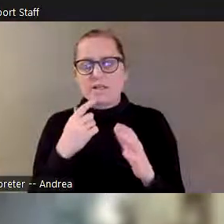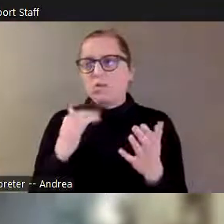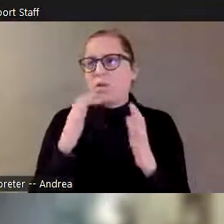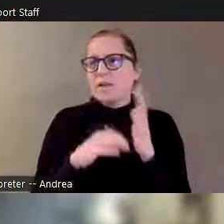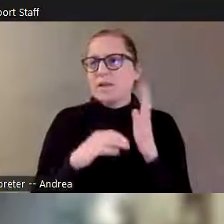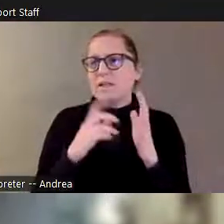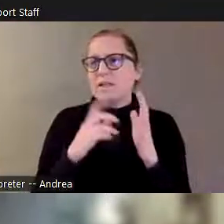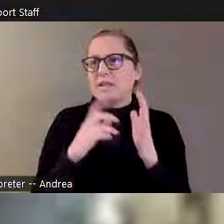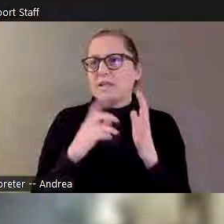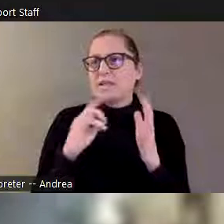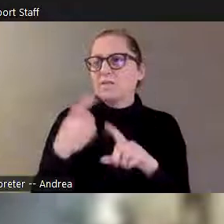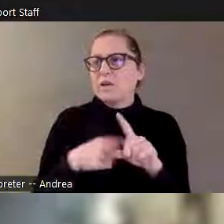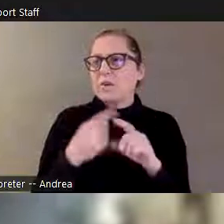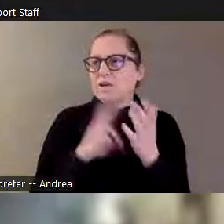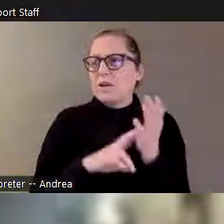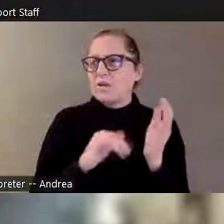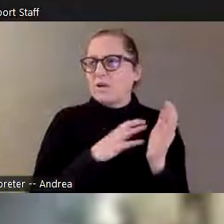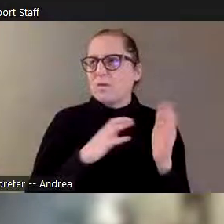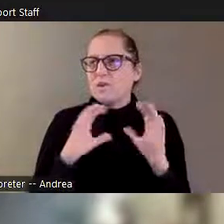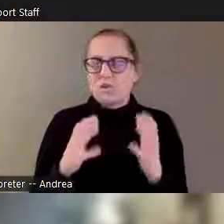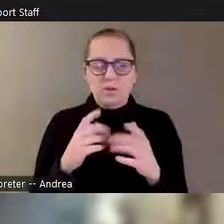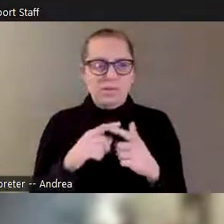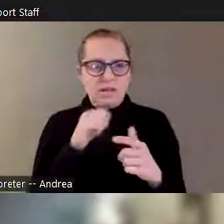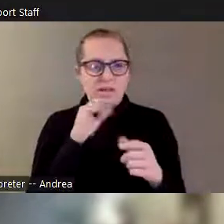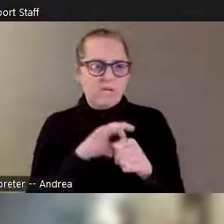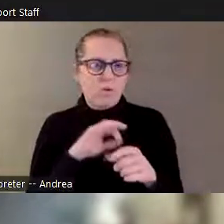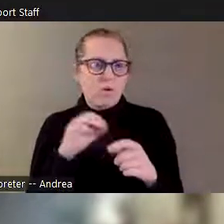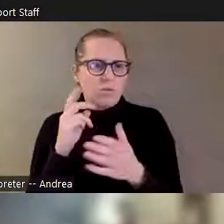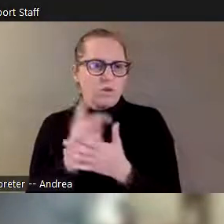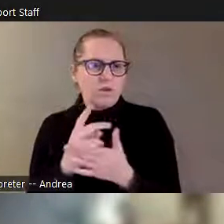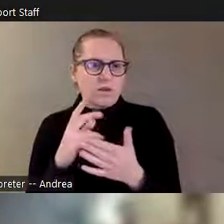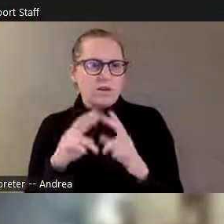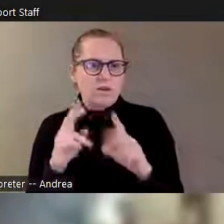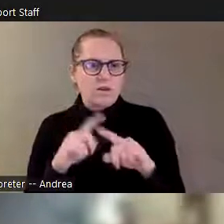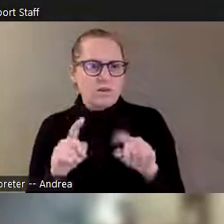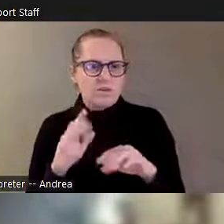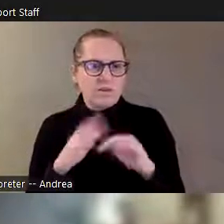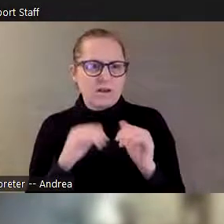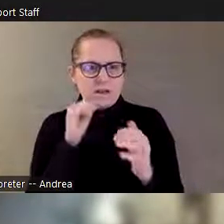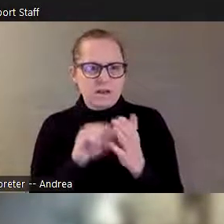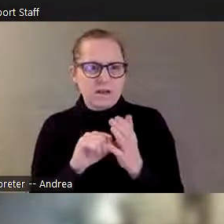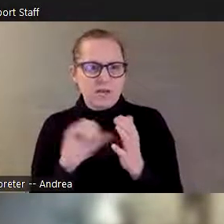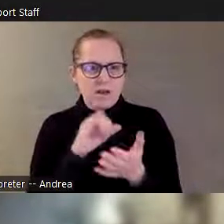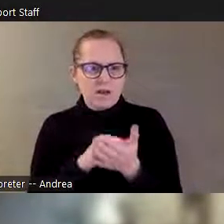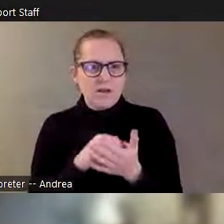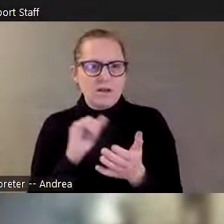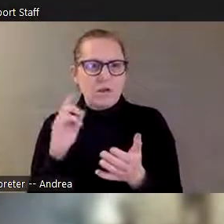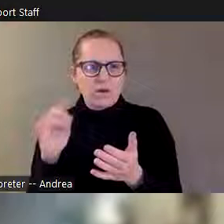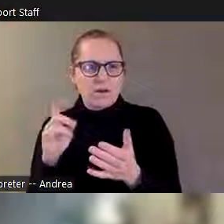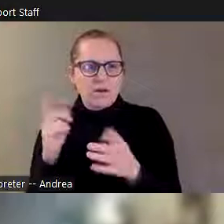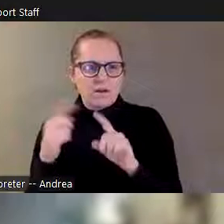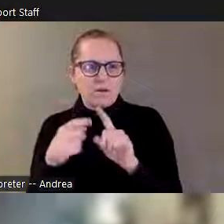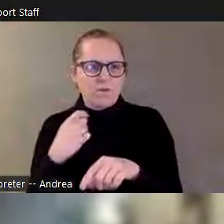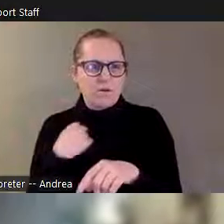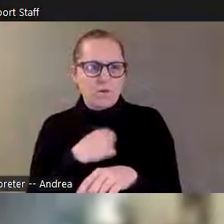by the commission, but we didn't vote on it or approve it, that's very different from a letter like that we did that is coming from us. And I